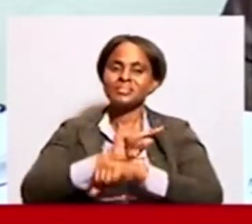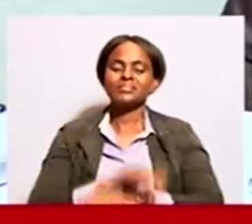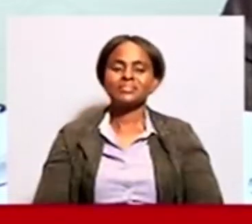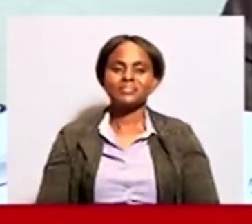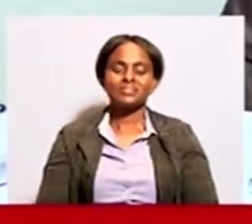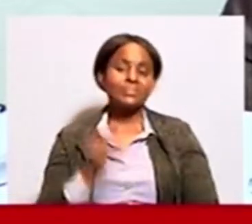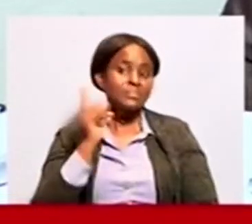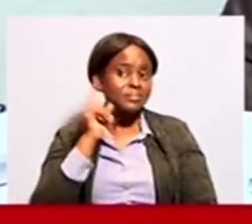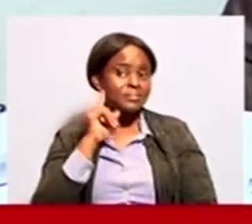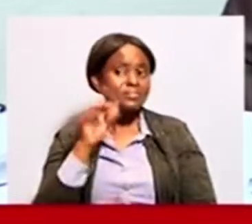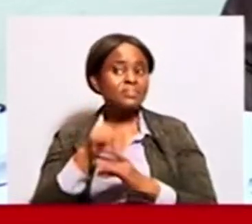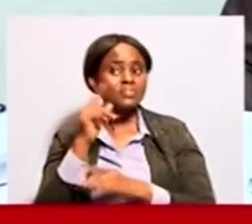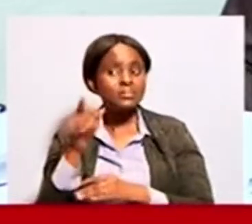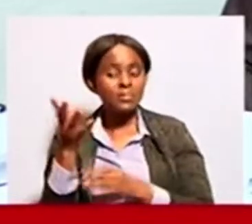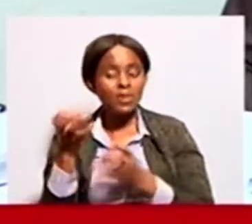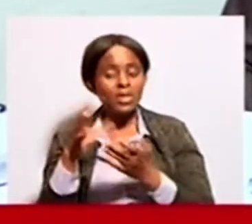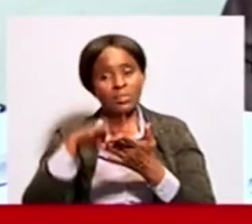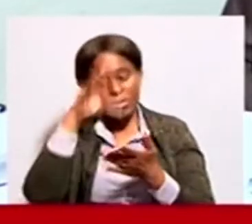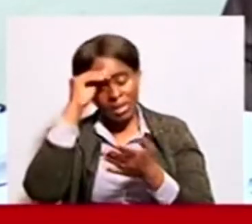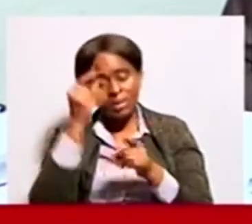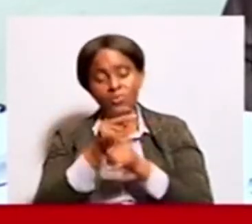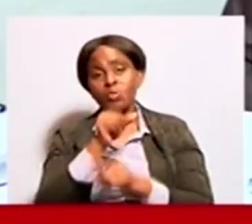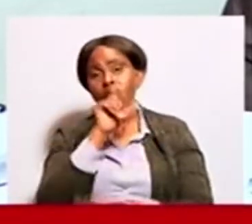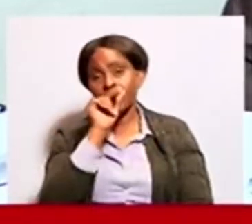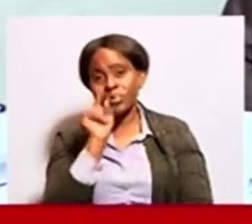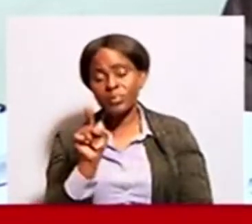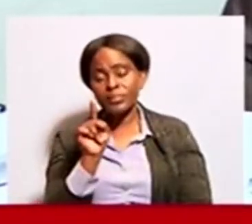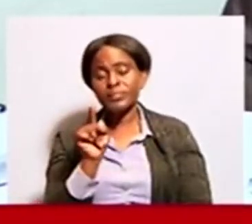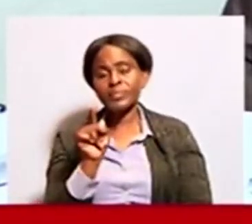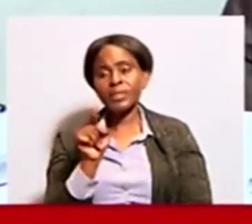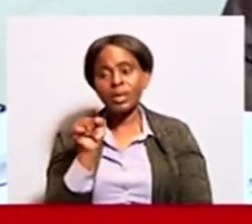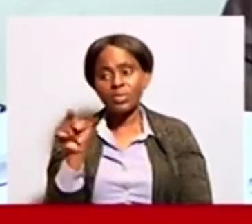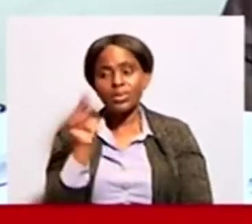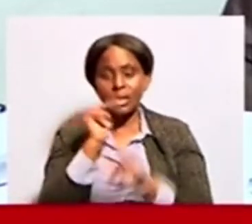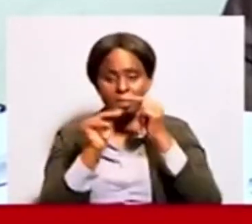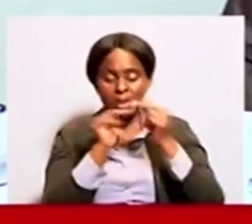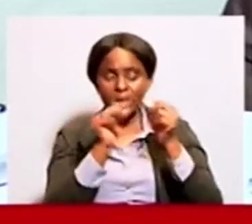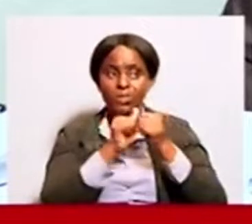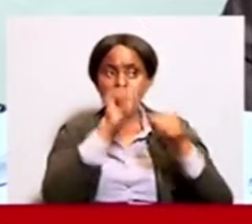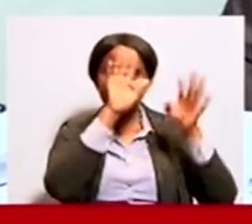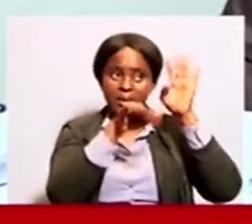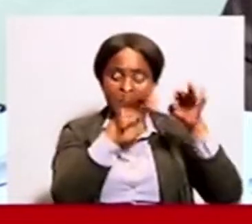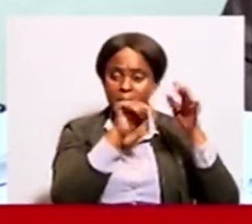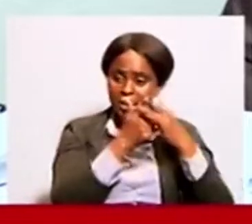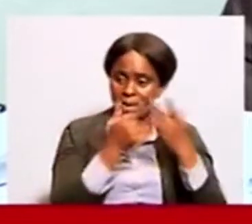listening out there, they want to learn from Livingstone how you negotiate with the rain.